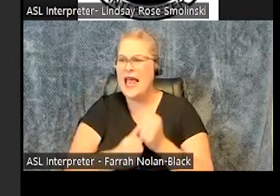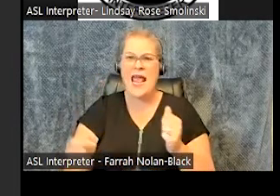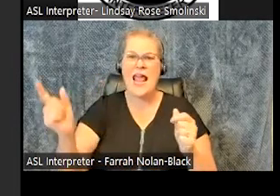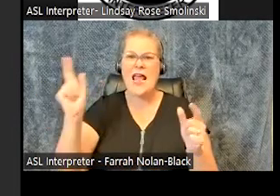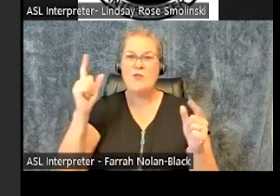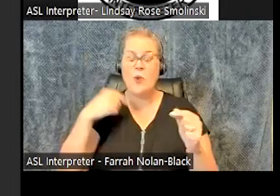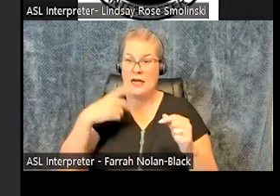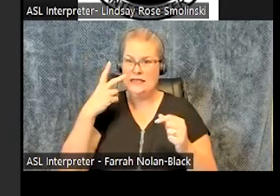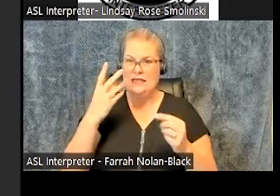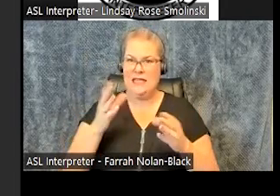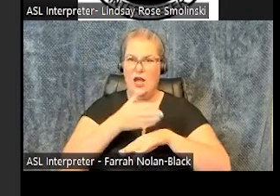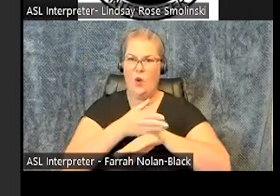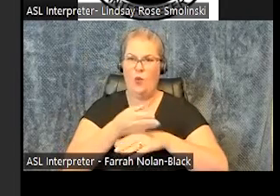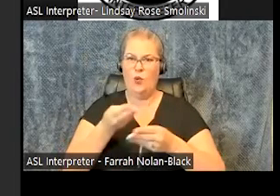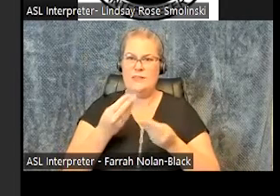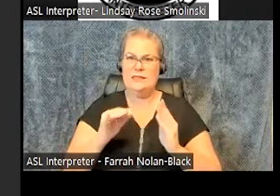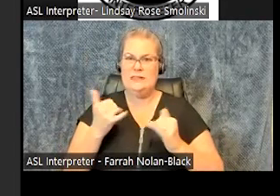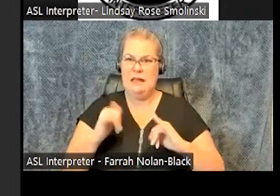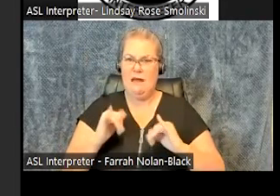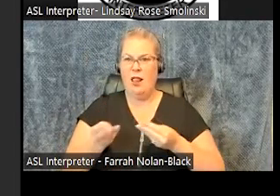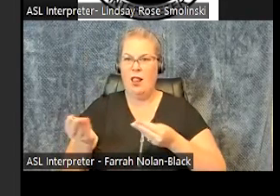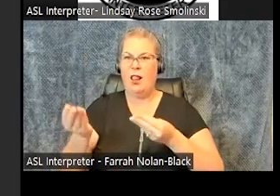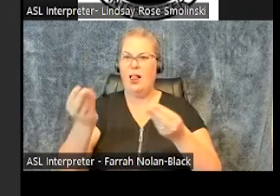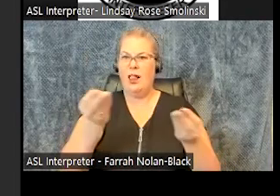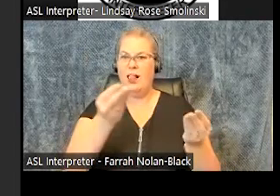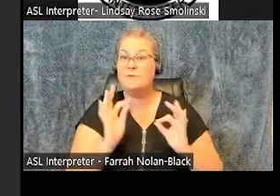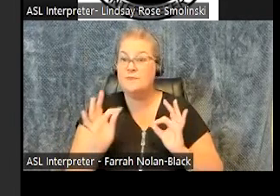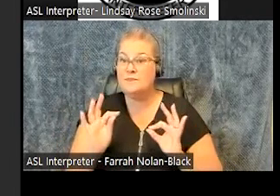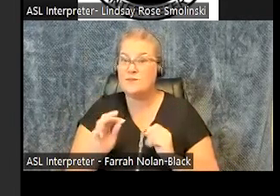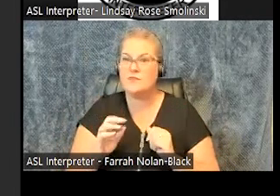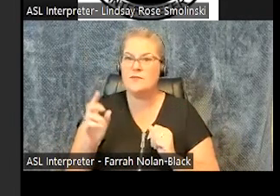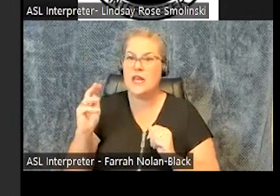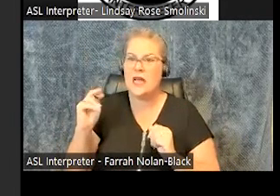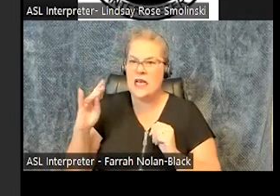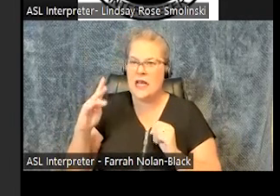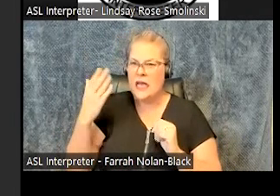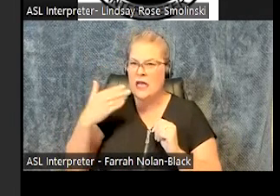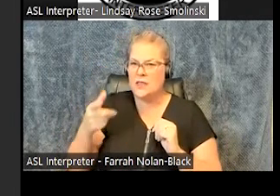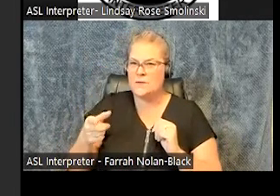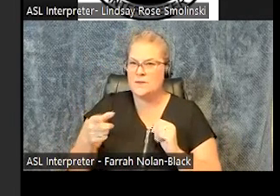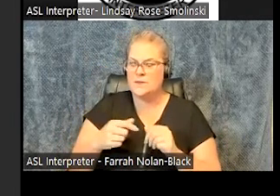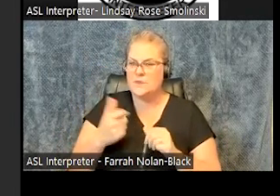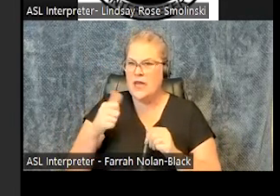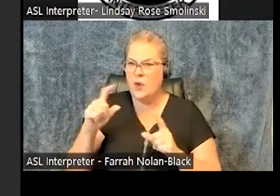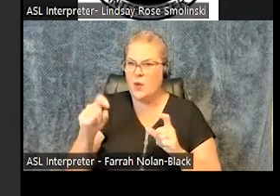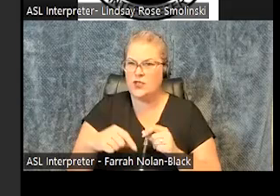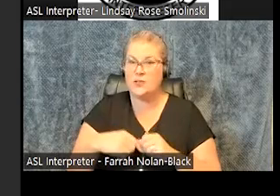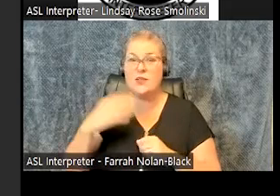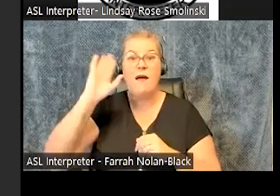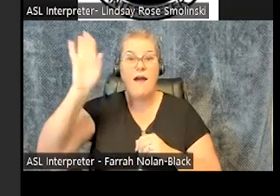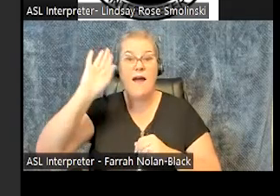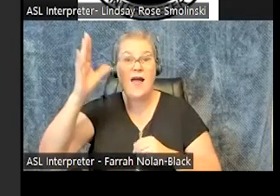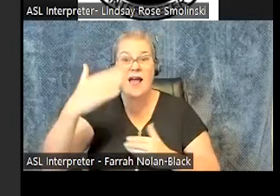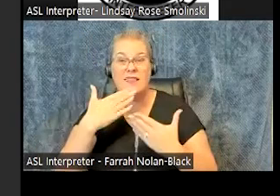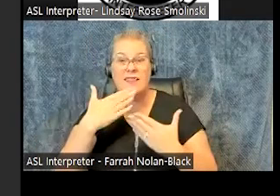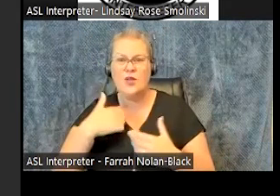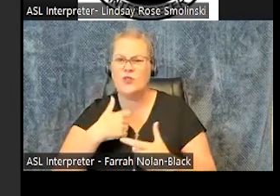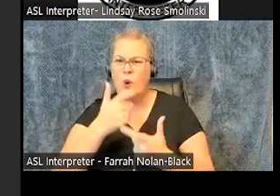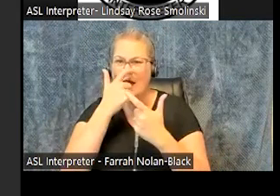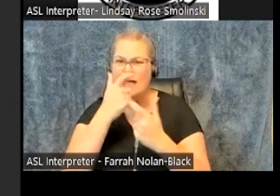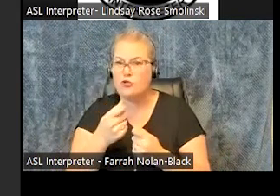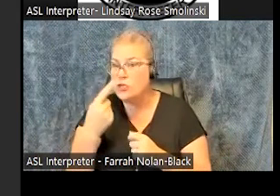any questions for Nick? Oh, right here, Veronica. Hi, thank you. So interesting. Can you